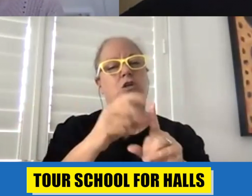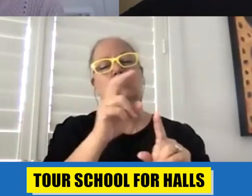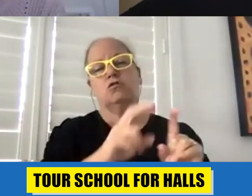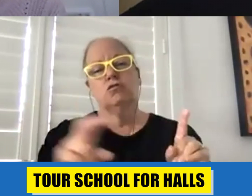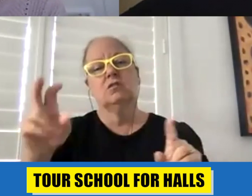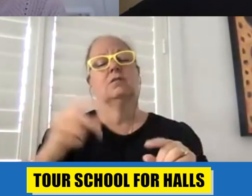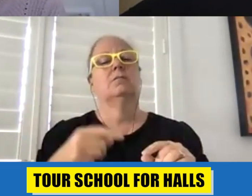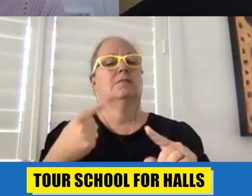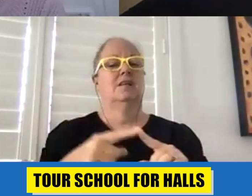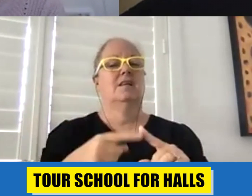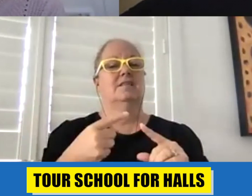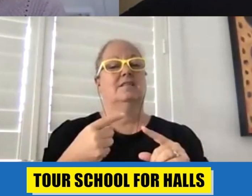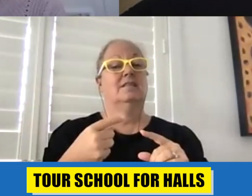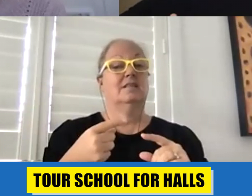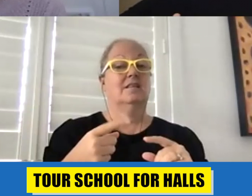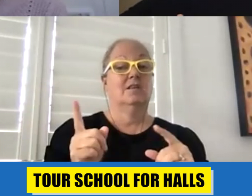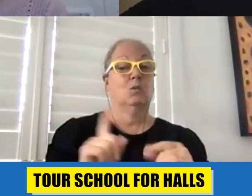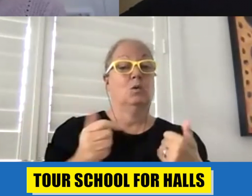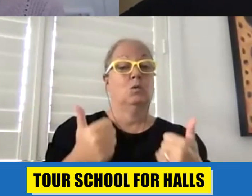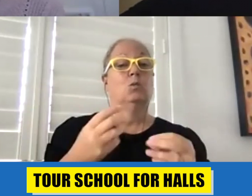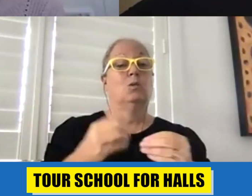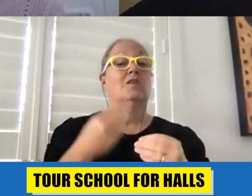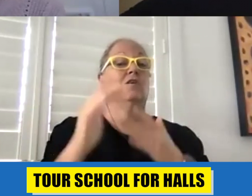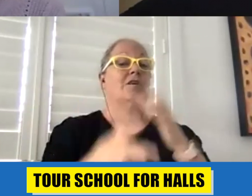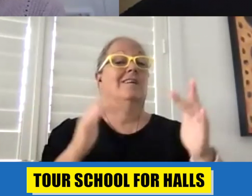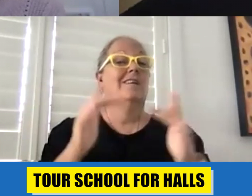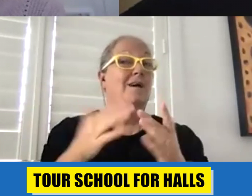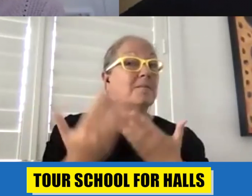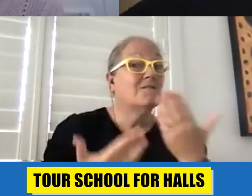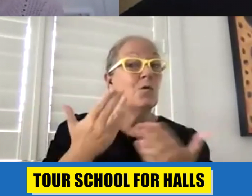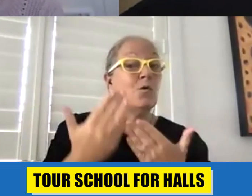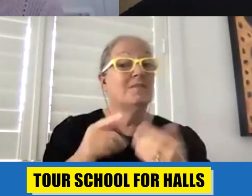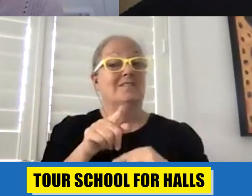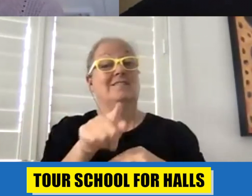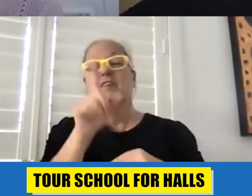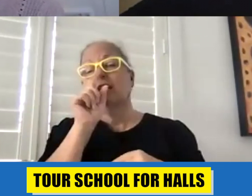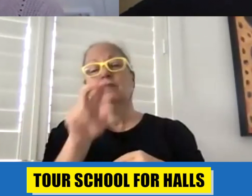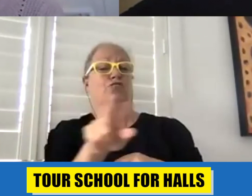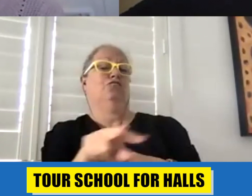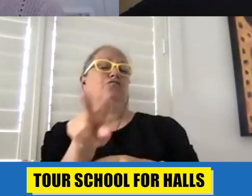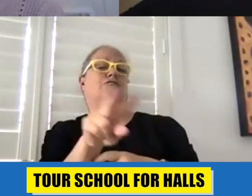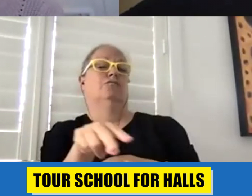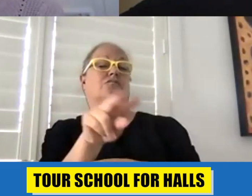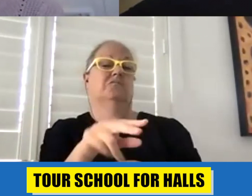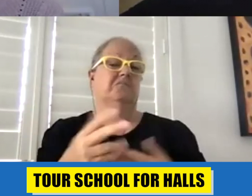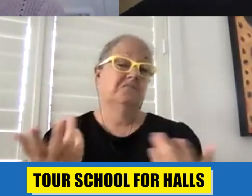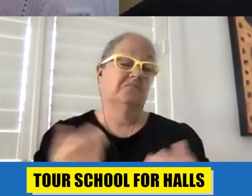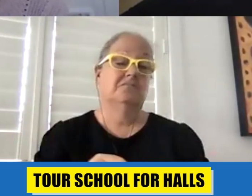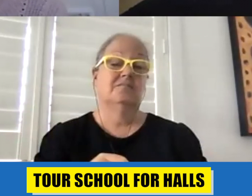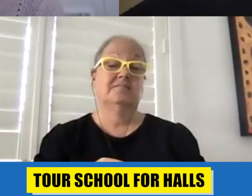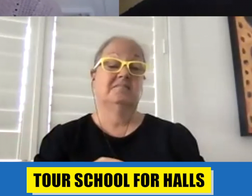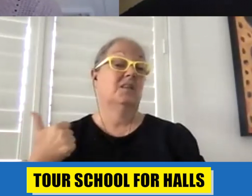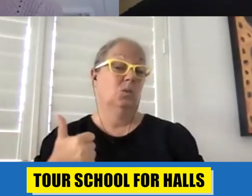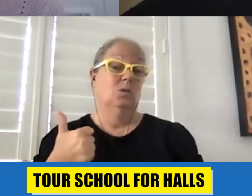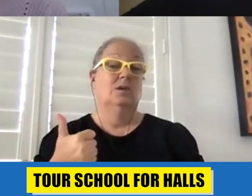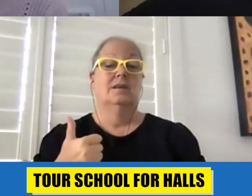delivering online performances and different methods of doing it. So I really encourage